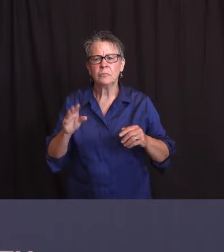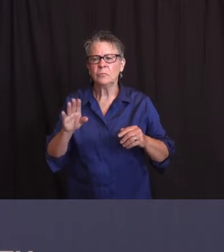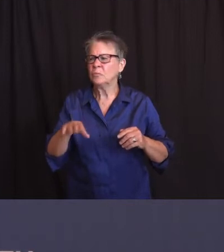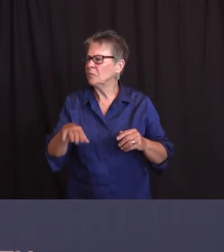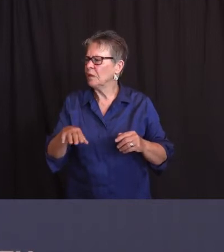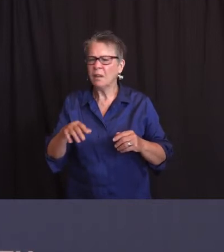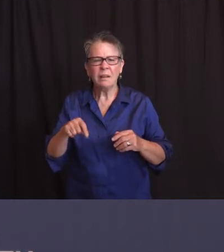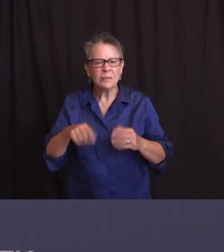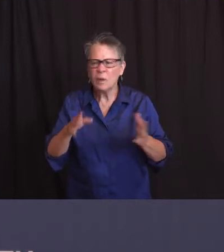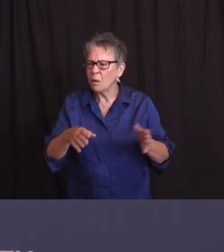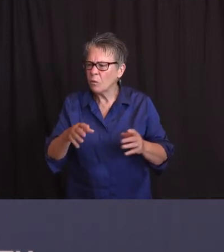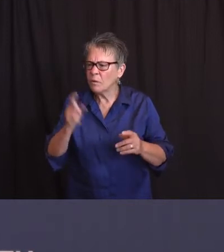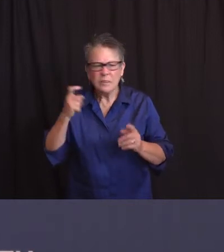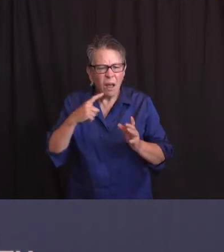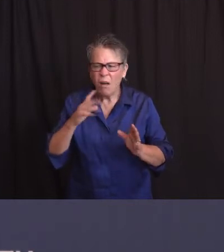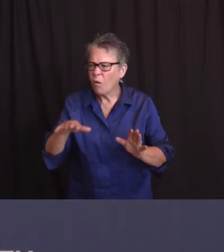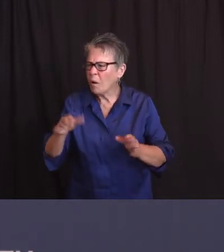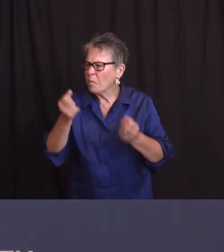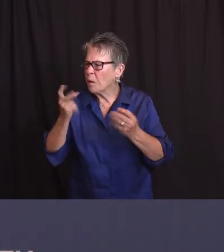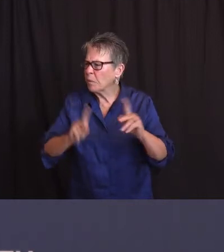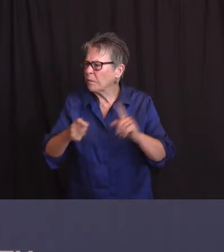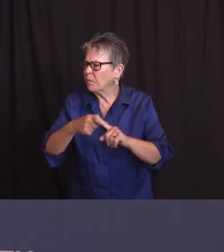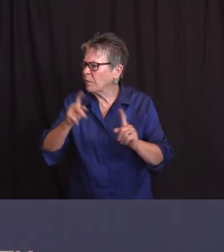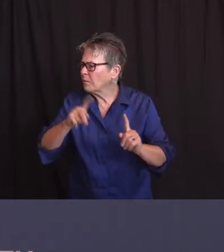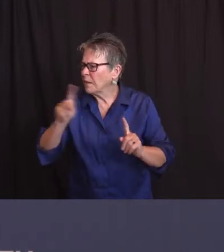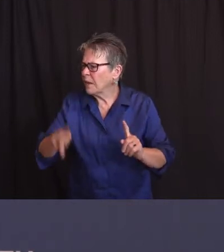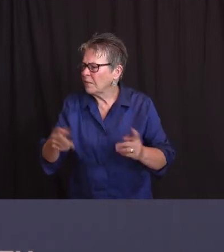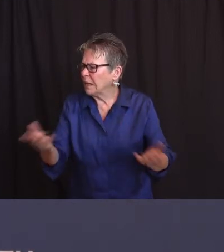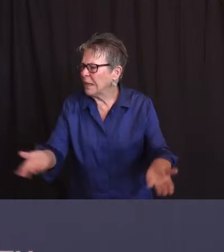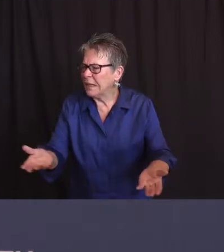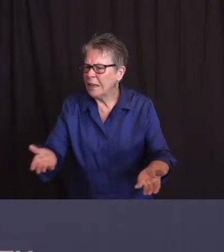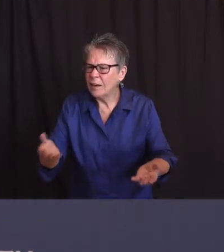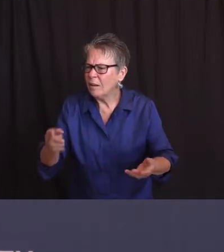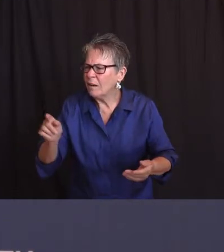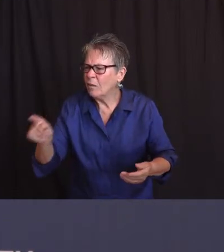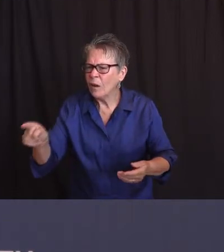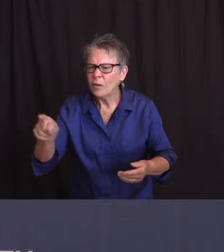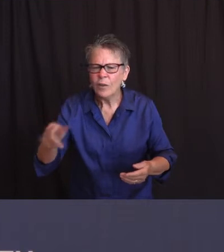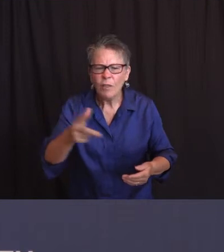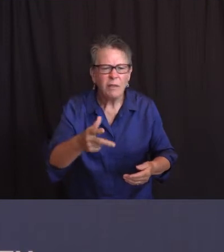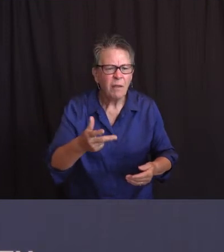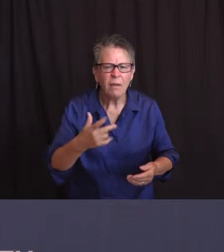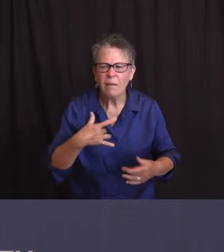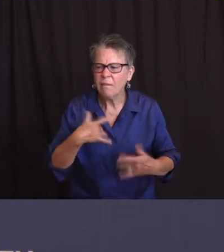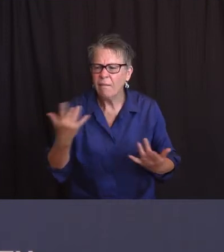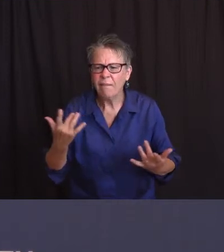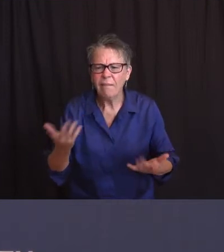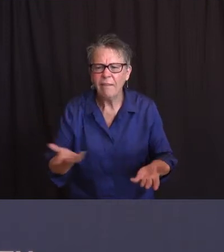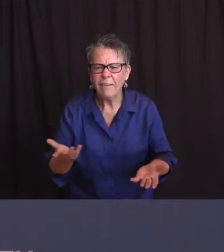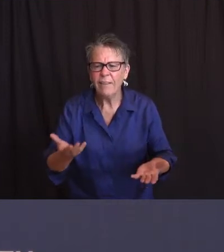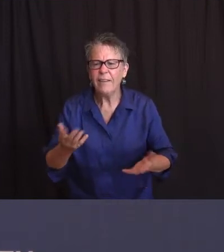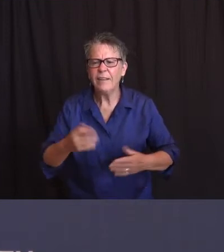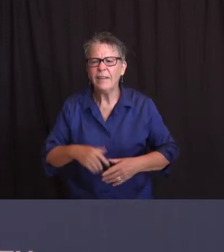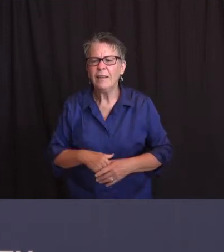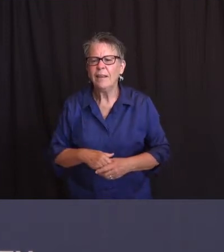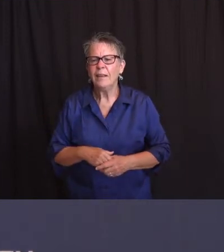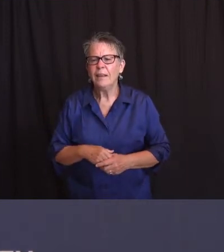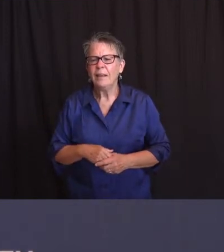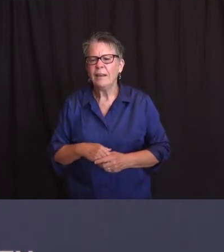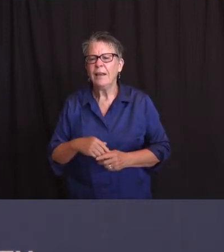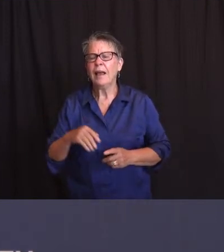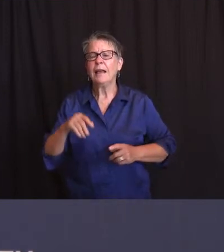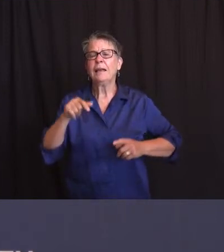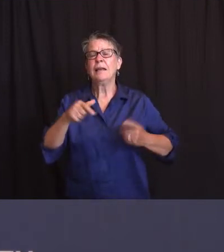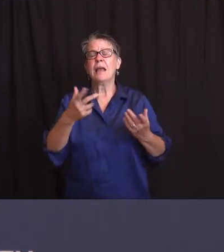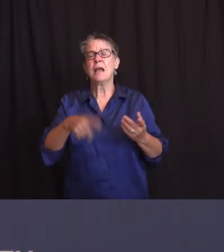point, please. Go Phillies. Dr. Fauci said this weekend that the CDC is actively considering recommending that